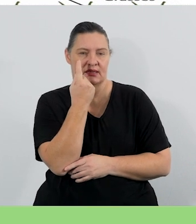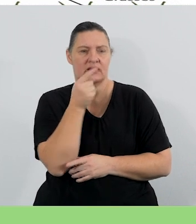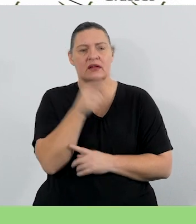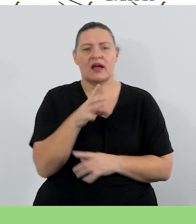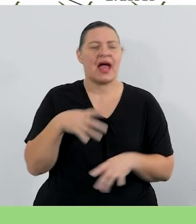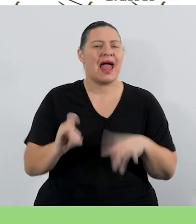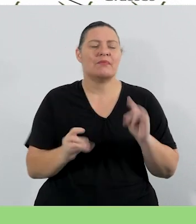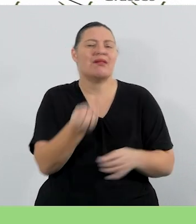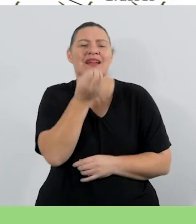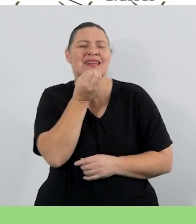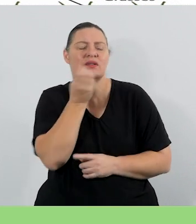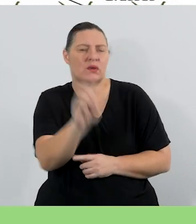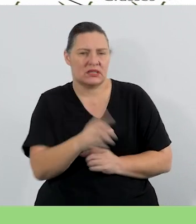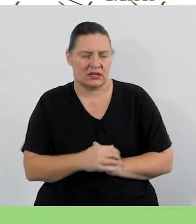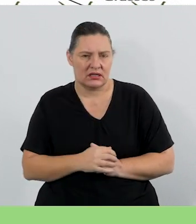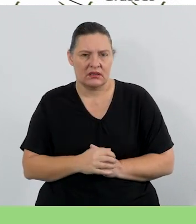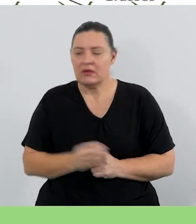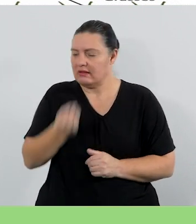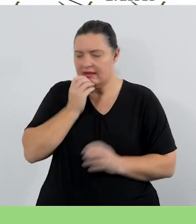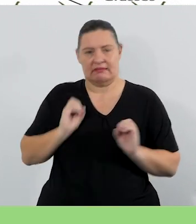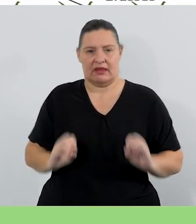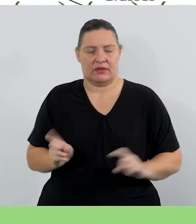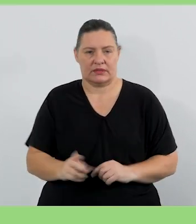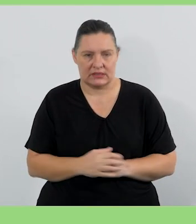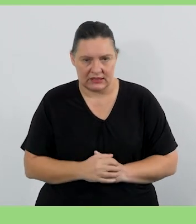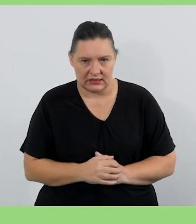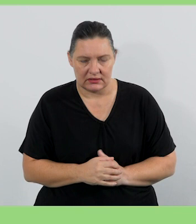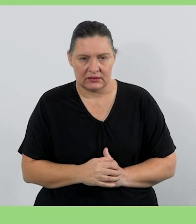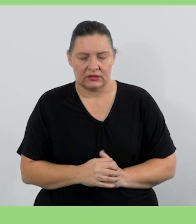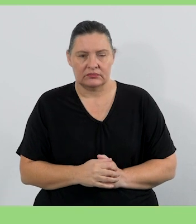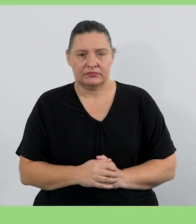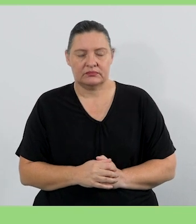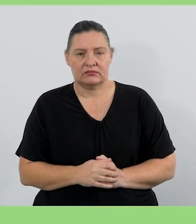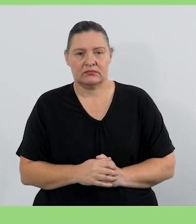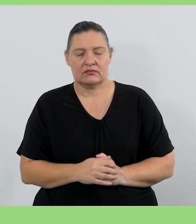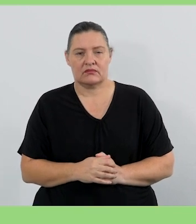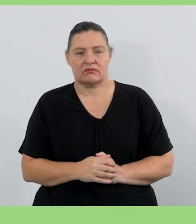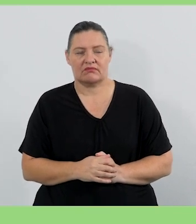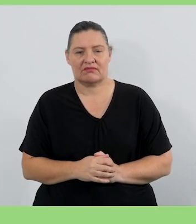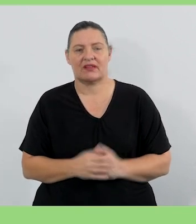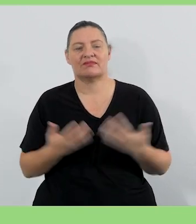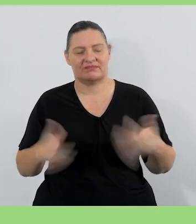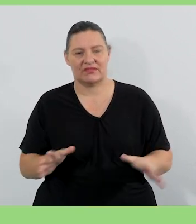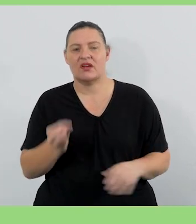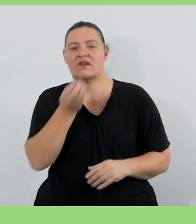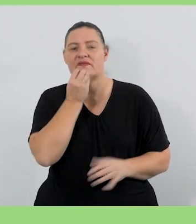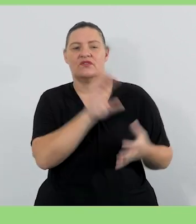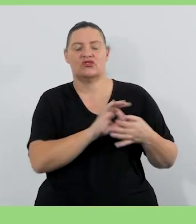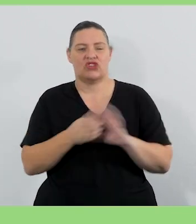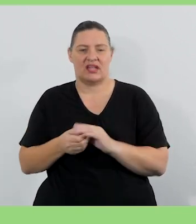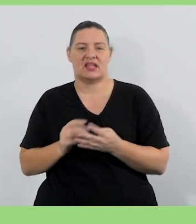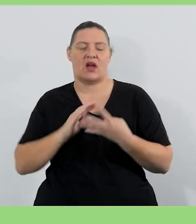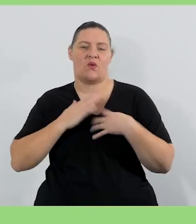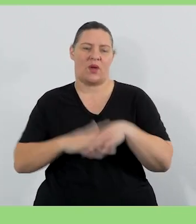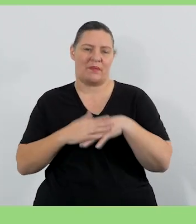what this animal is eating and what it doesn't eat. Right, that is it for food chains and